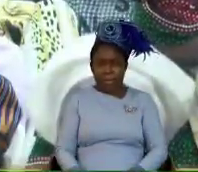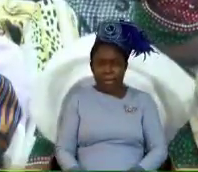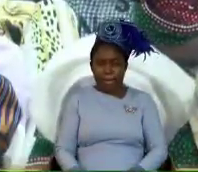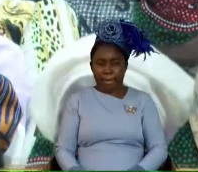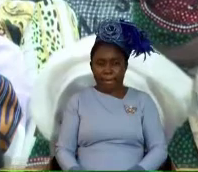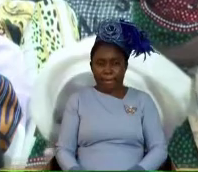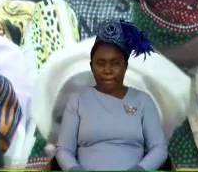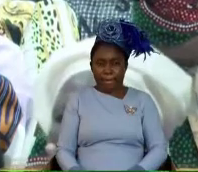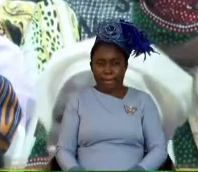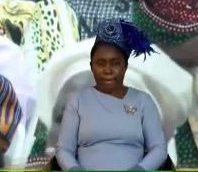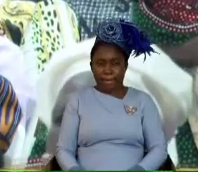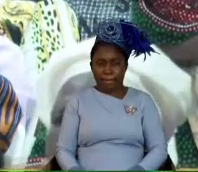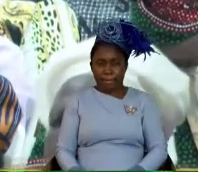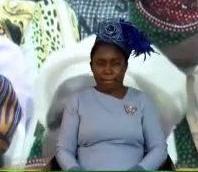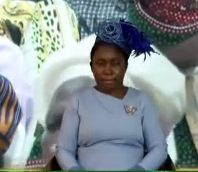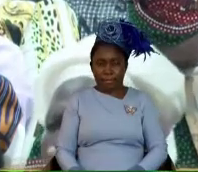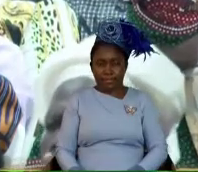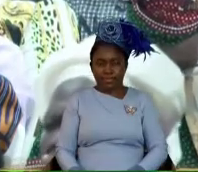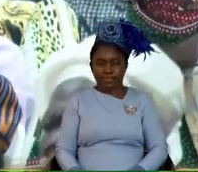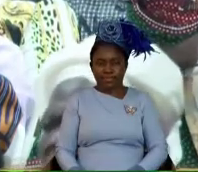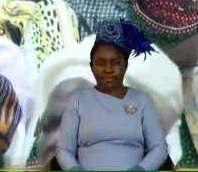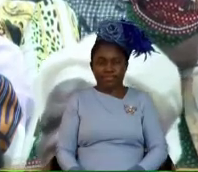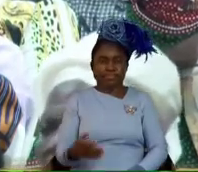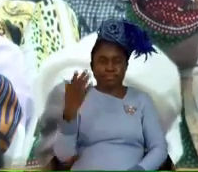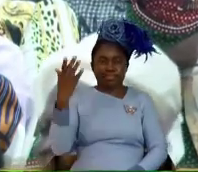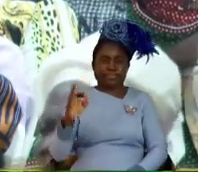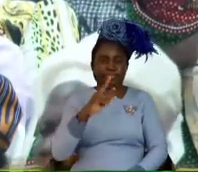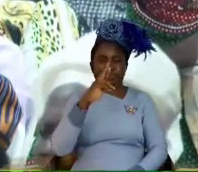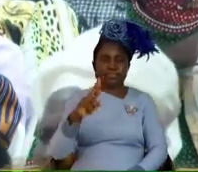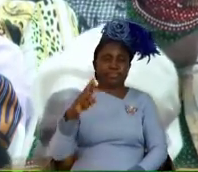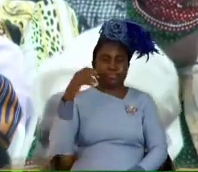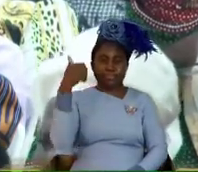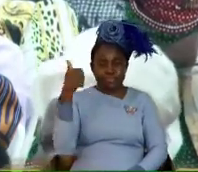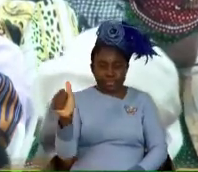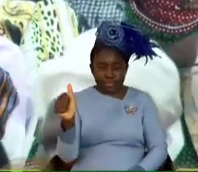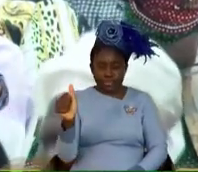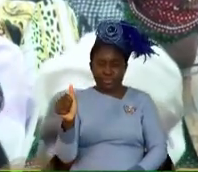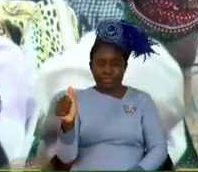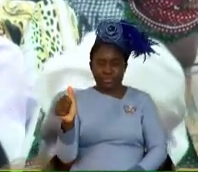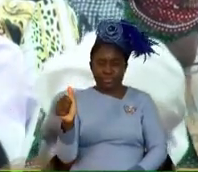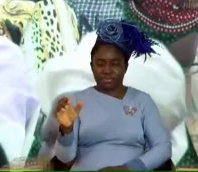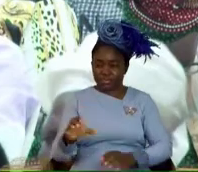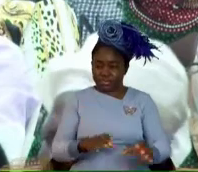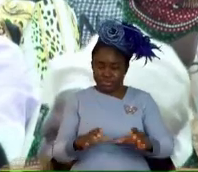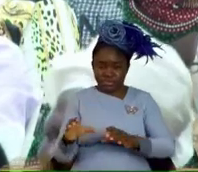main characteristics of spiritual intelligence.